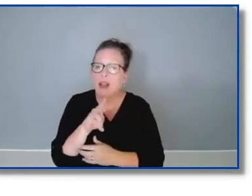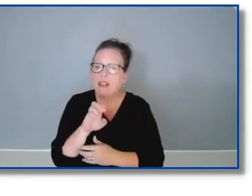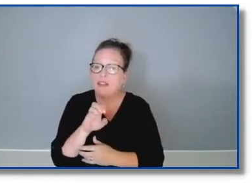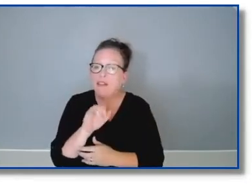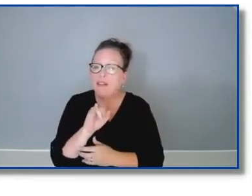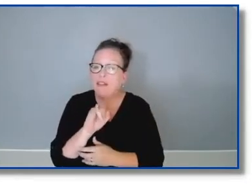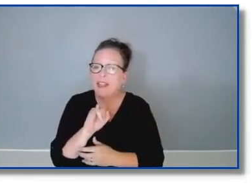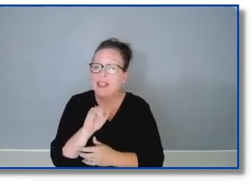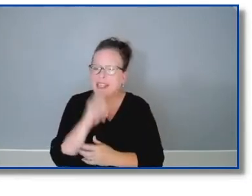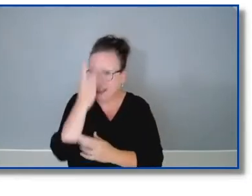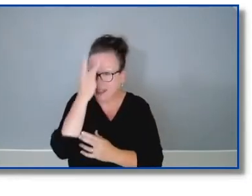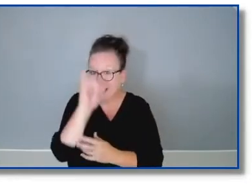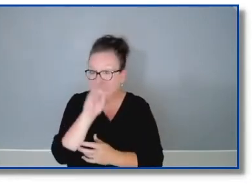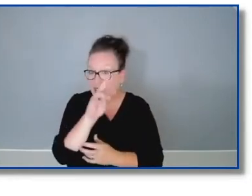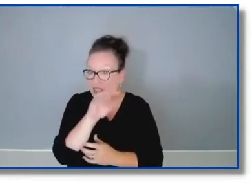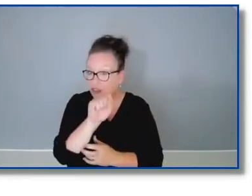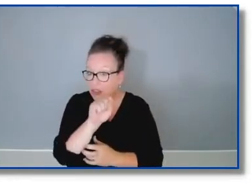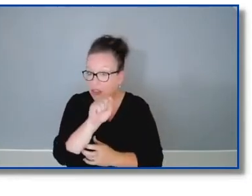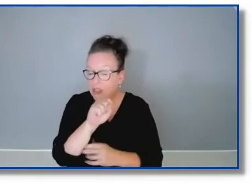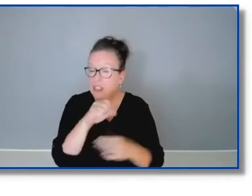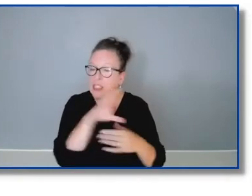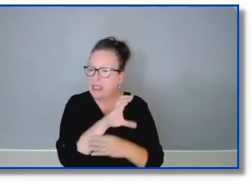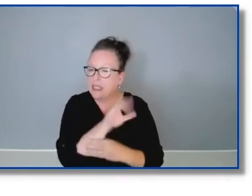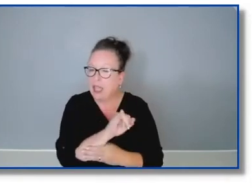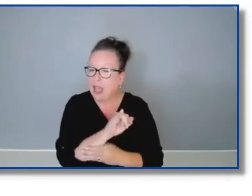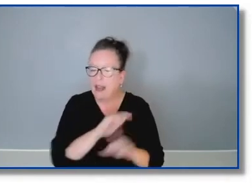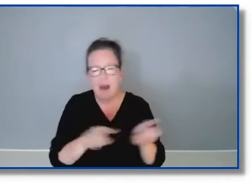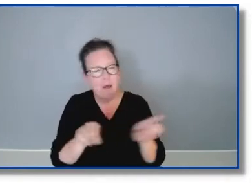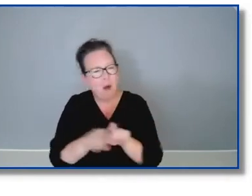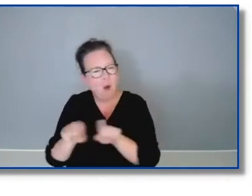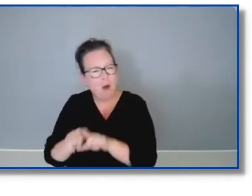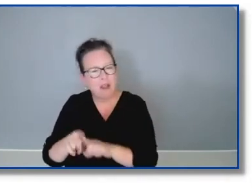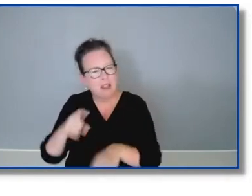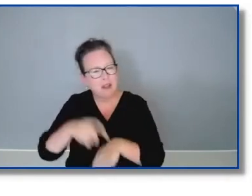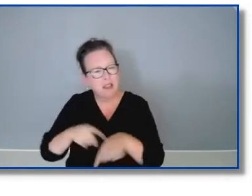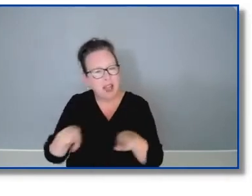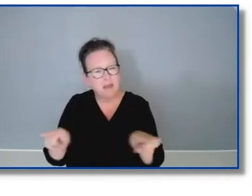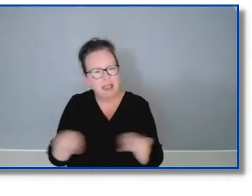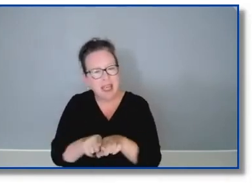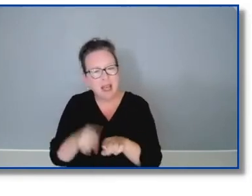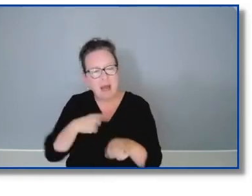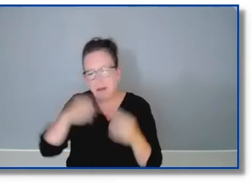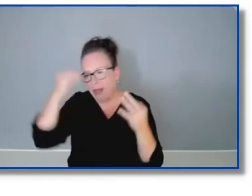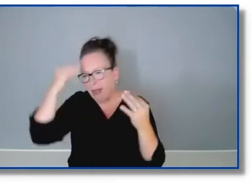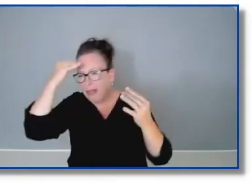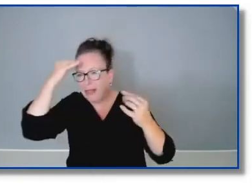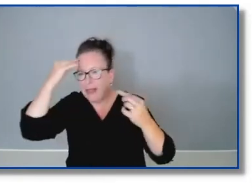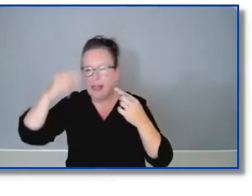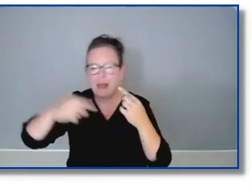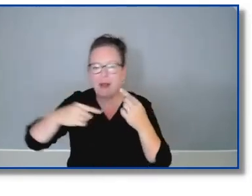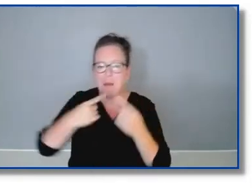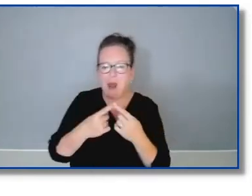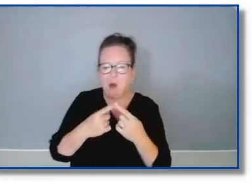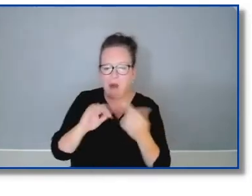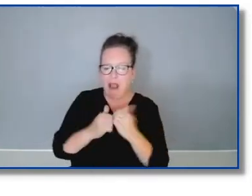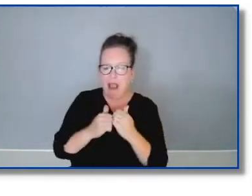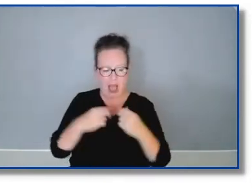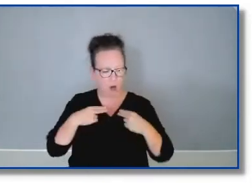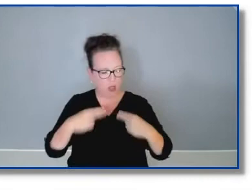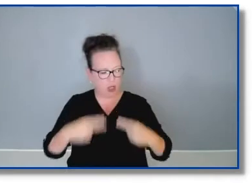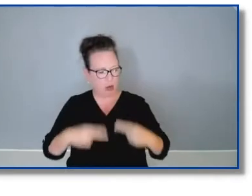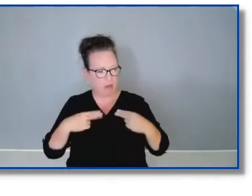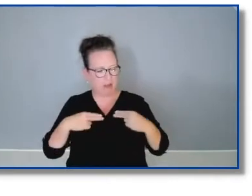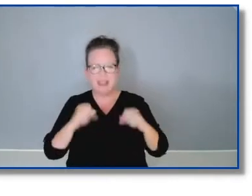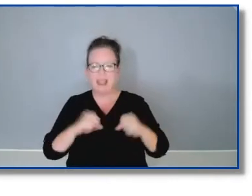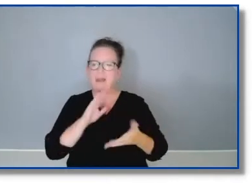plural subjectivity and the fact that contemporary human can be seen as a polyphony of various agencies. So